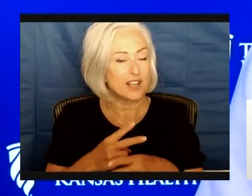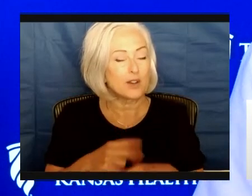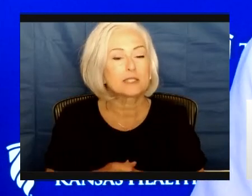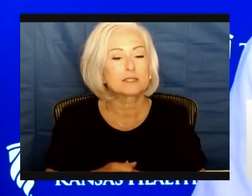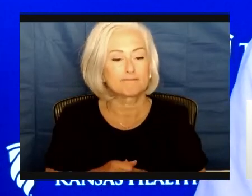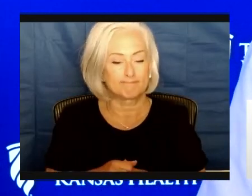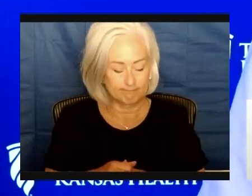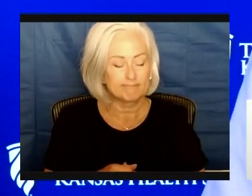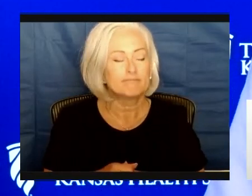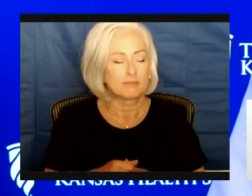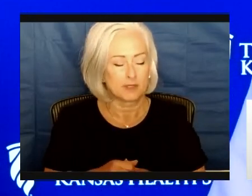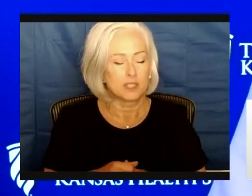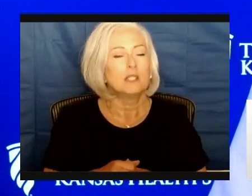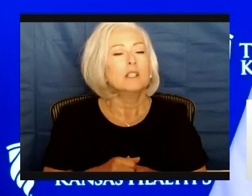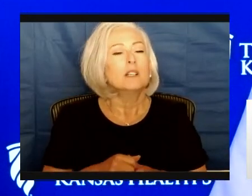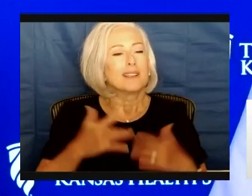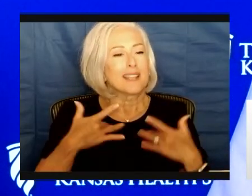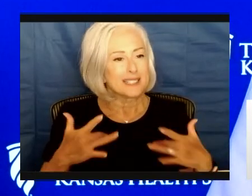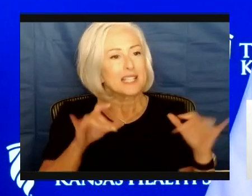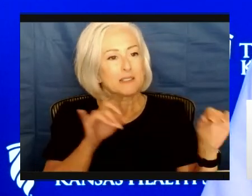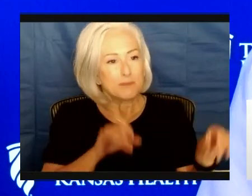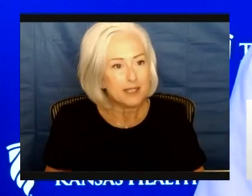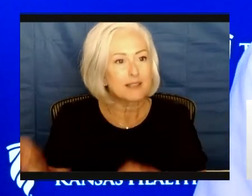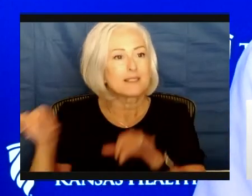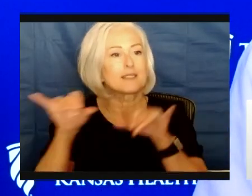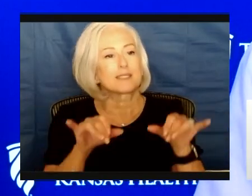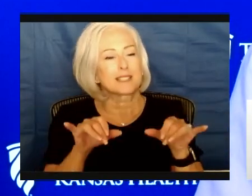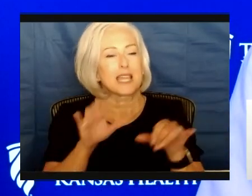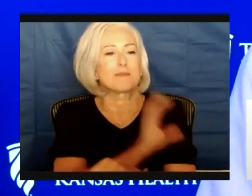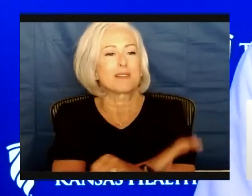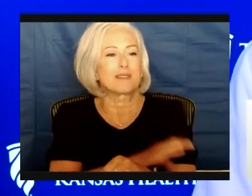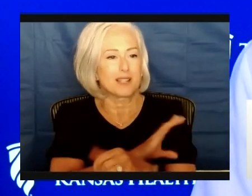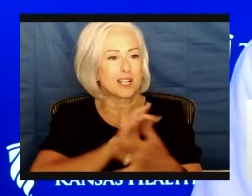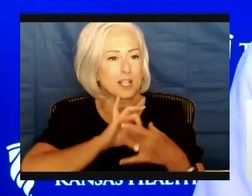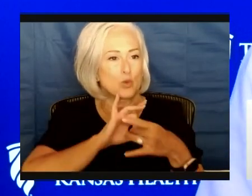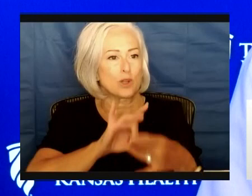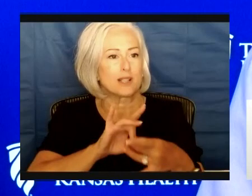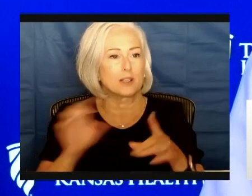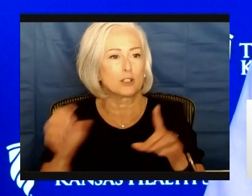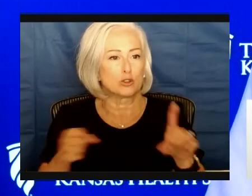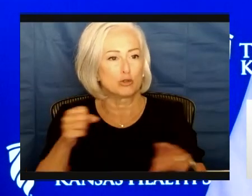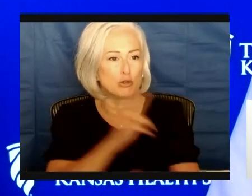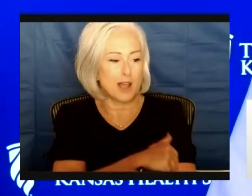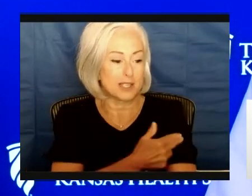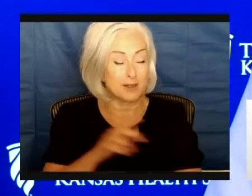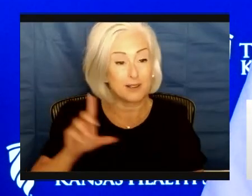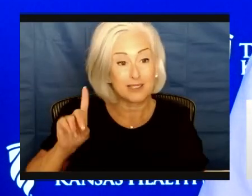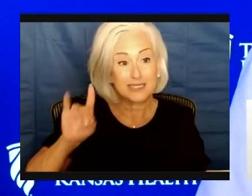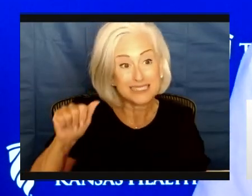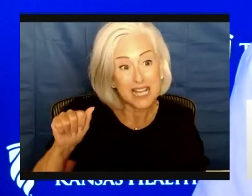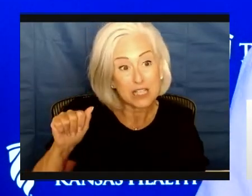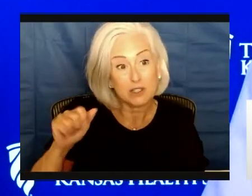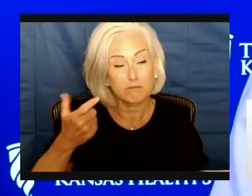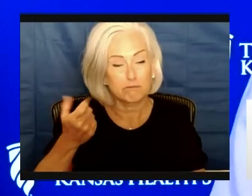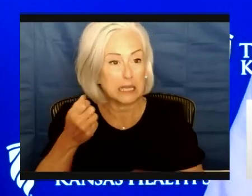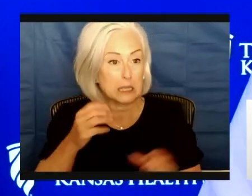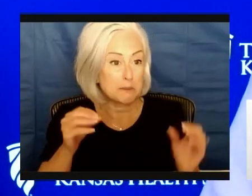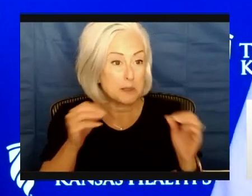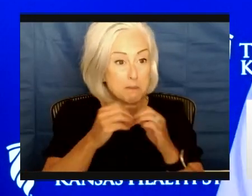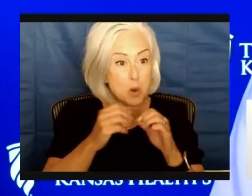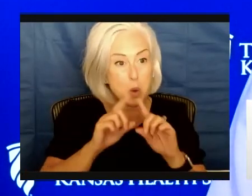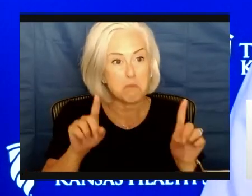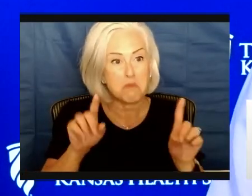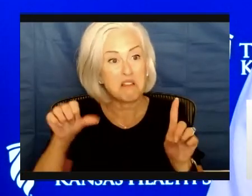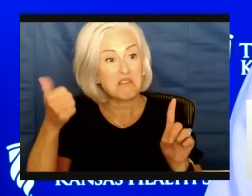as far as chance of hospitalization, severe disease. Again, Delta was maybe a little bit more, but I think all of the rest have really been